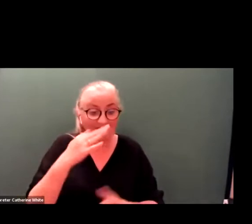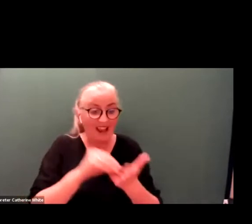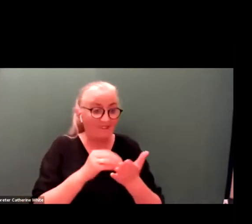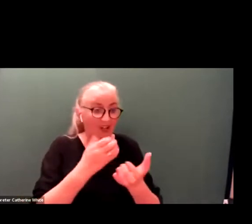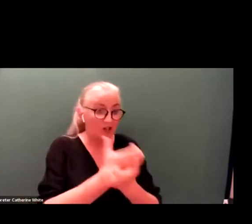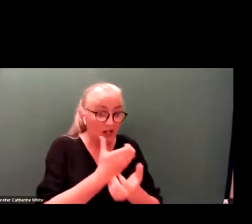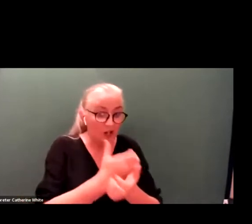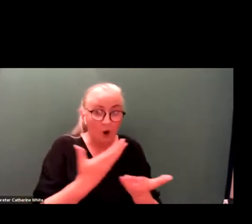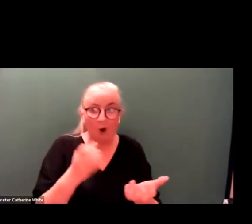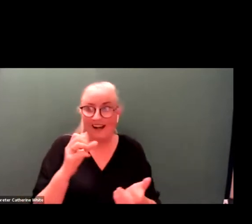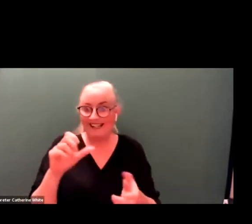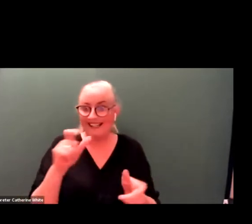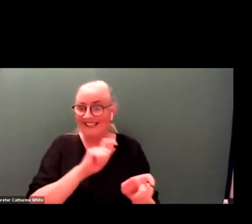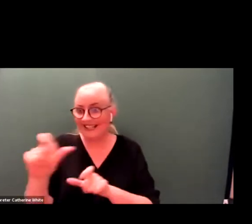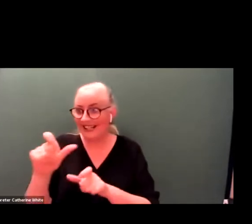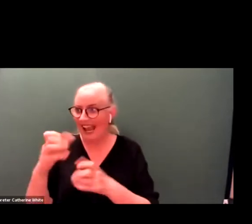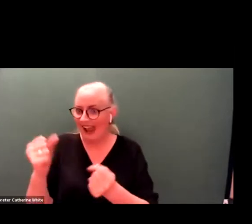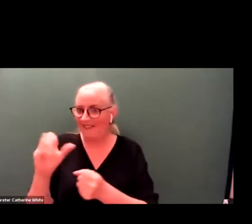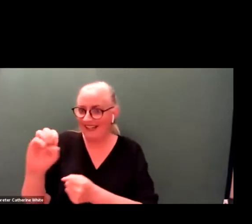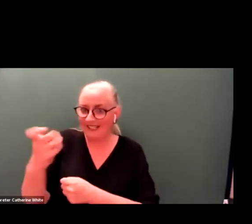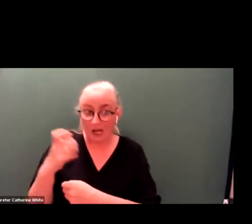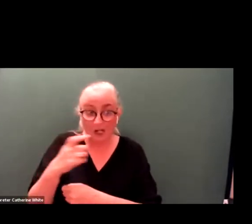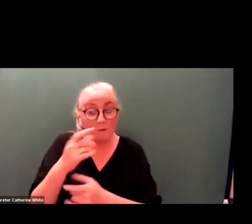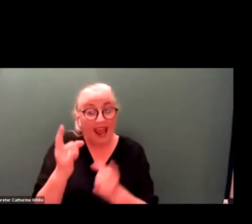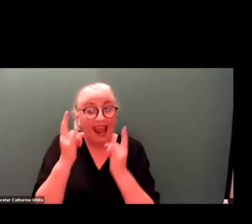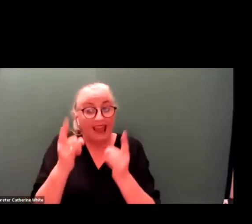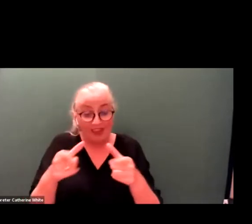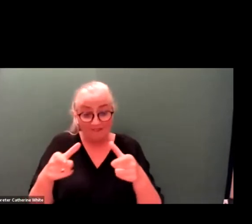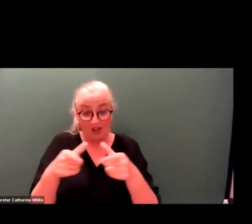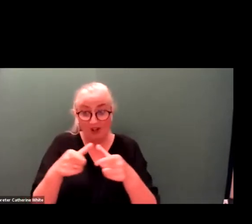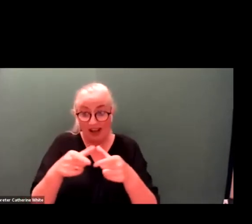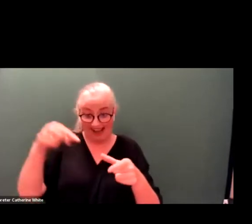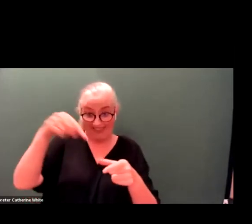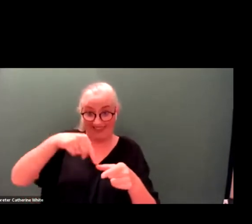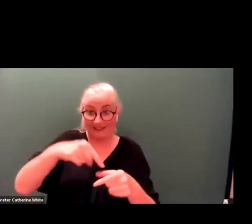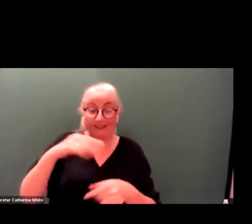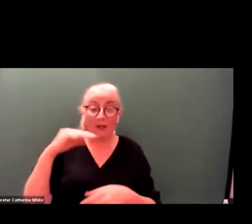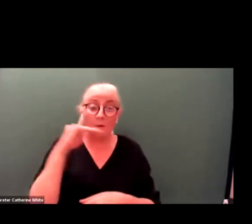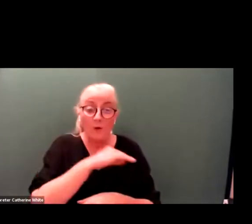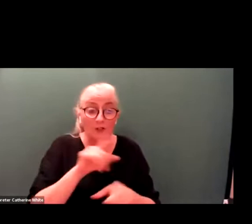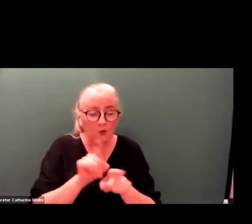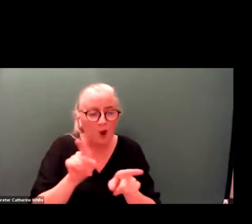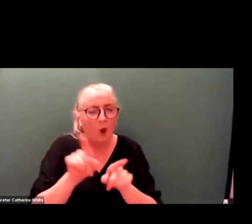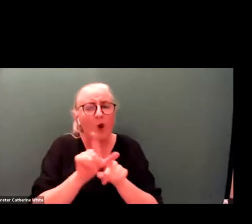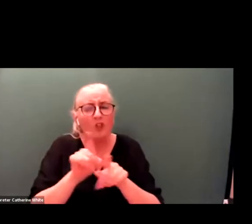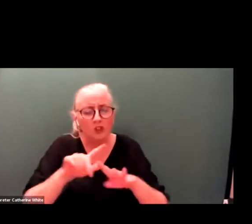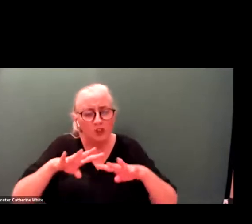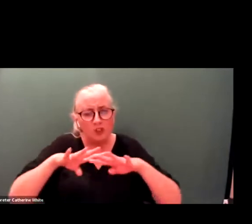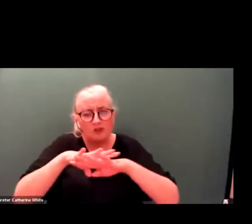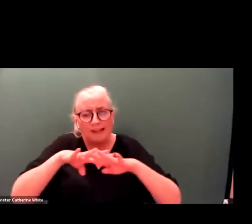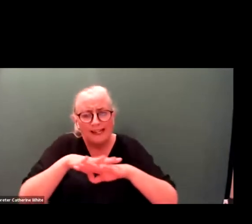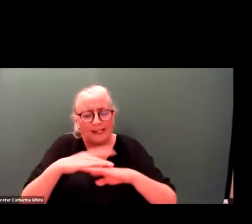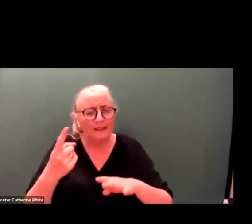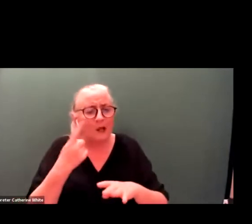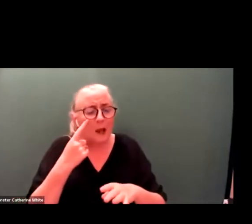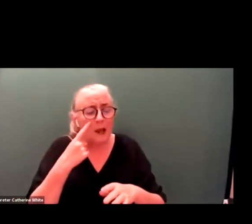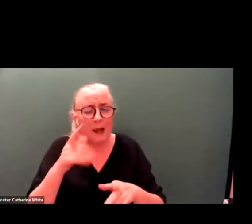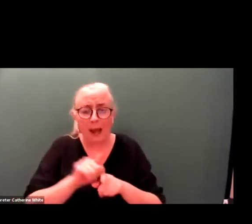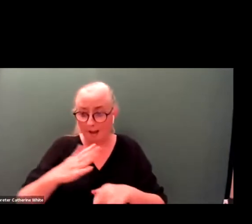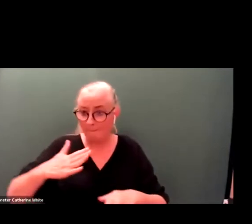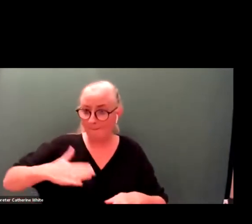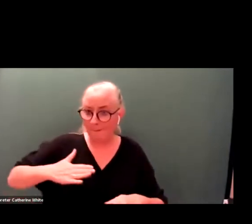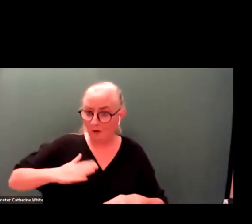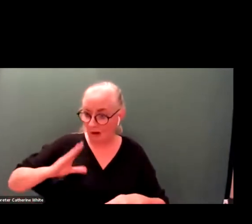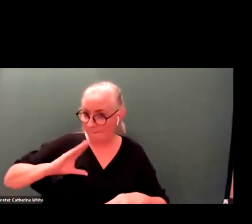sexually active. A healthy vagina is really important for all of us. Also screening, making sure smears and mammograms are up to date.